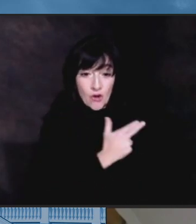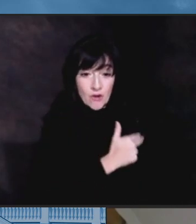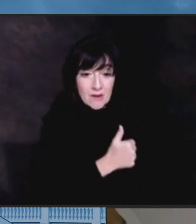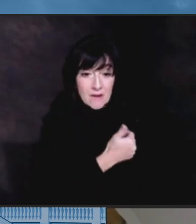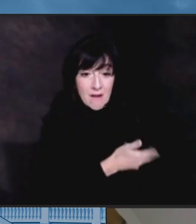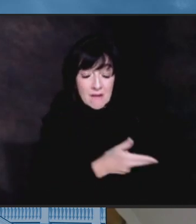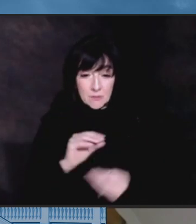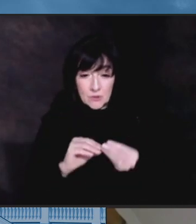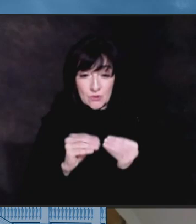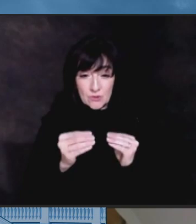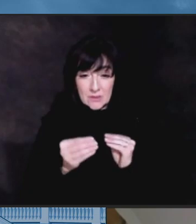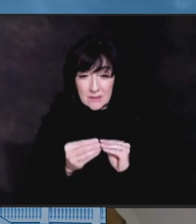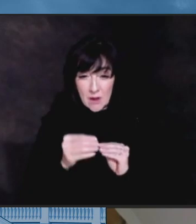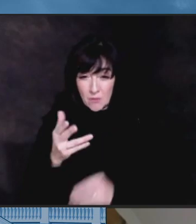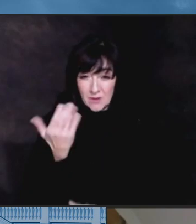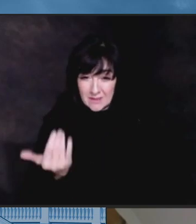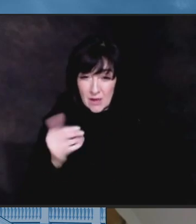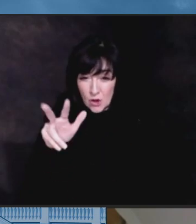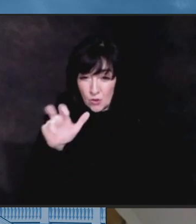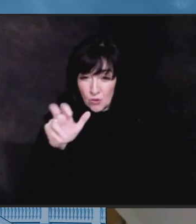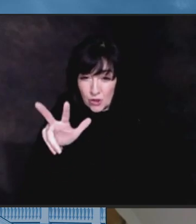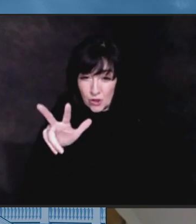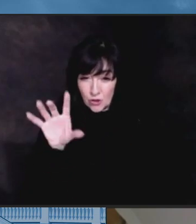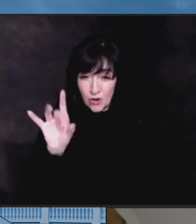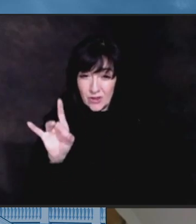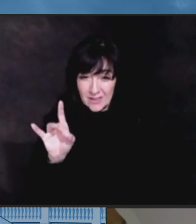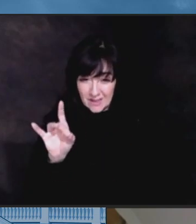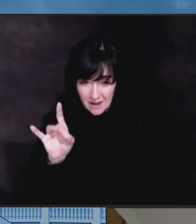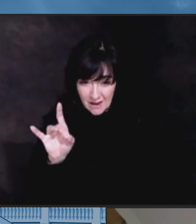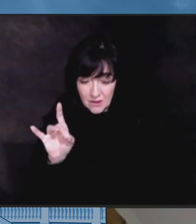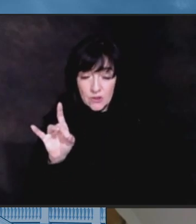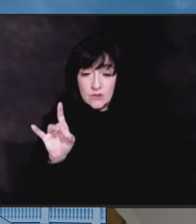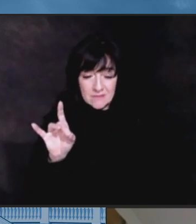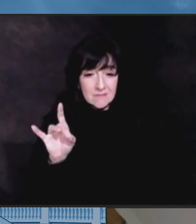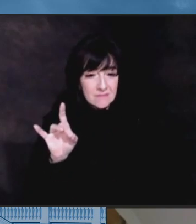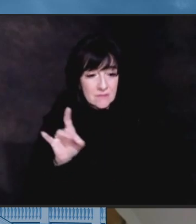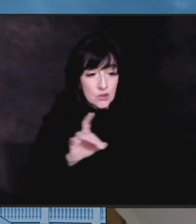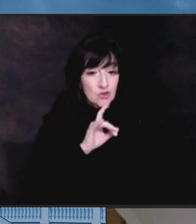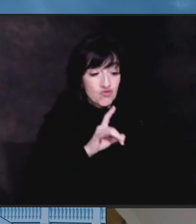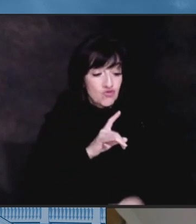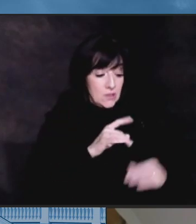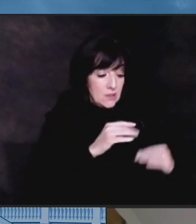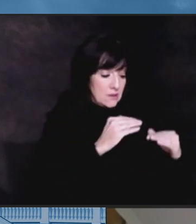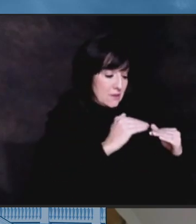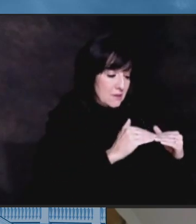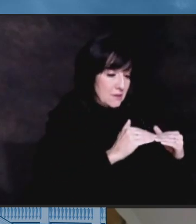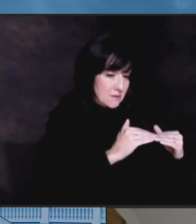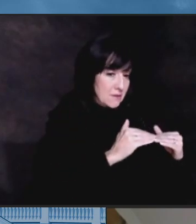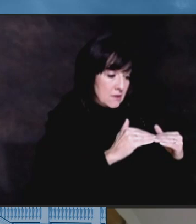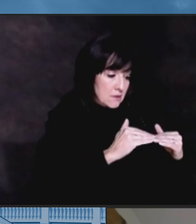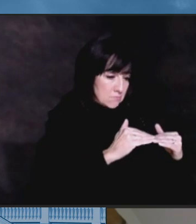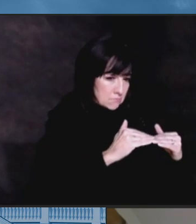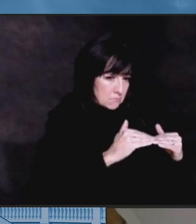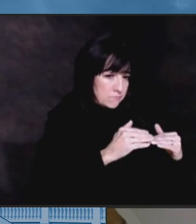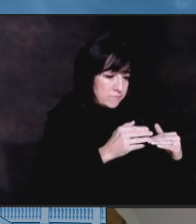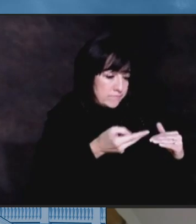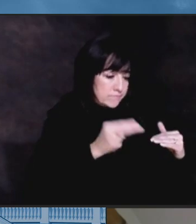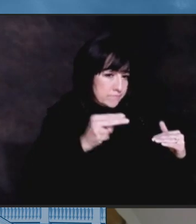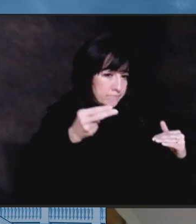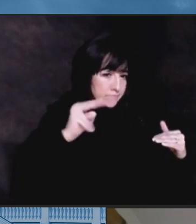338, gradually increasing through the month of November. And when you think about the number of new positive